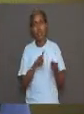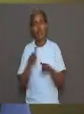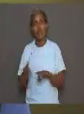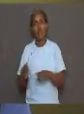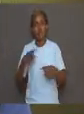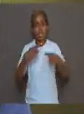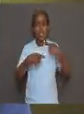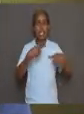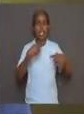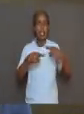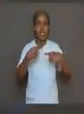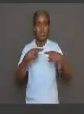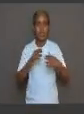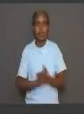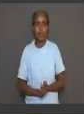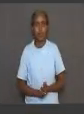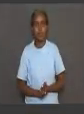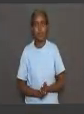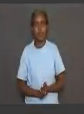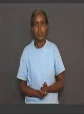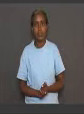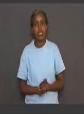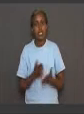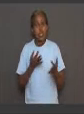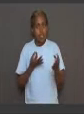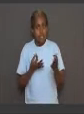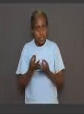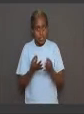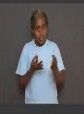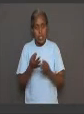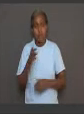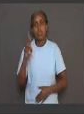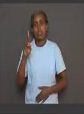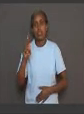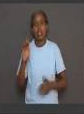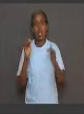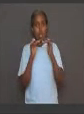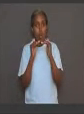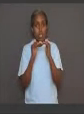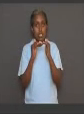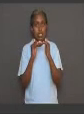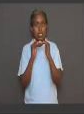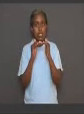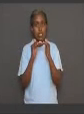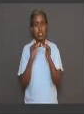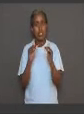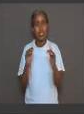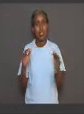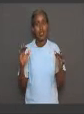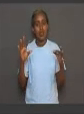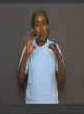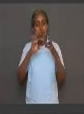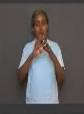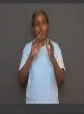a relation. It can be described as R equals the ordered